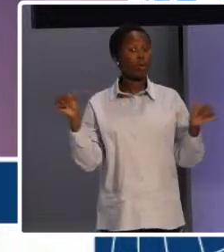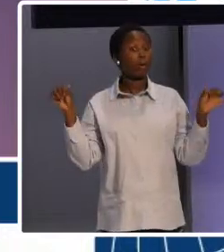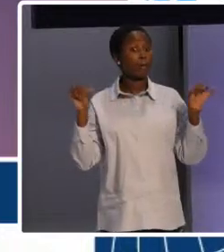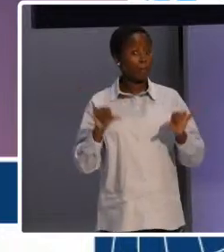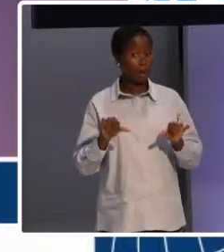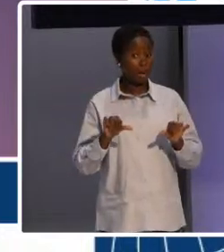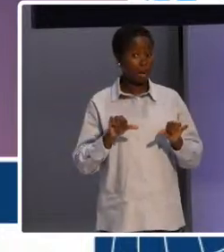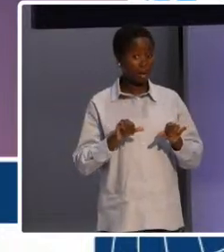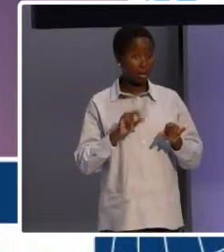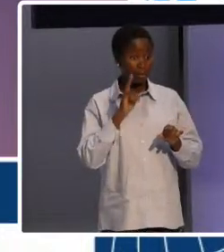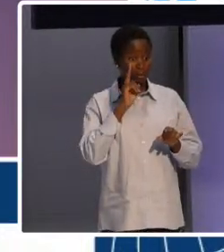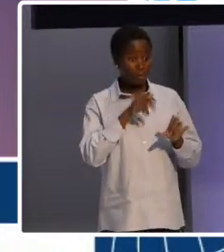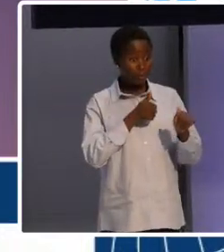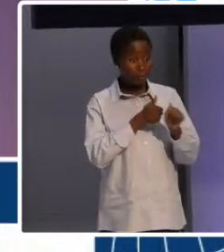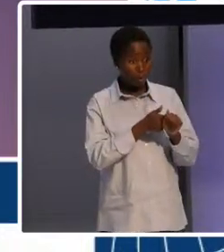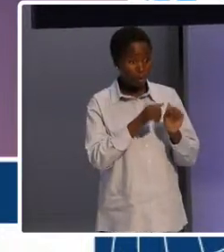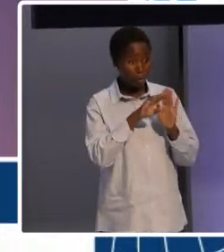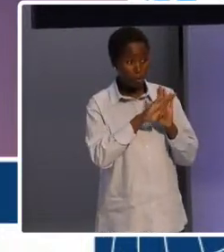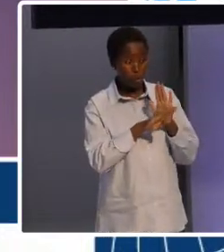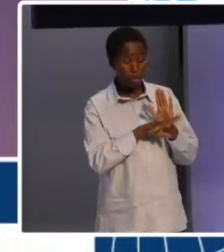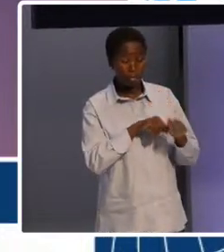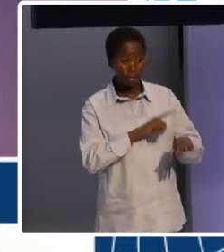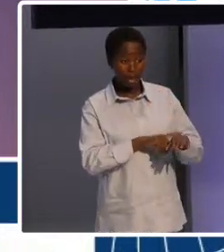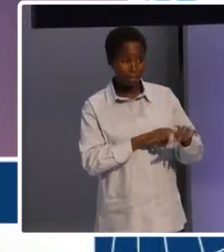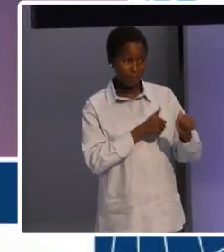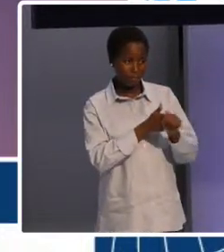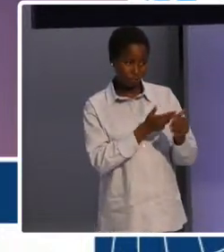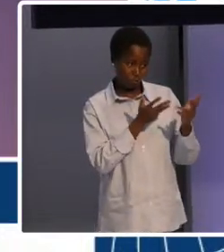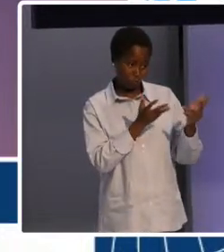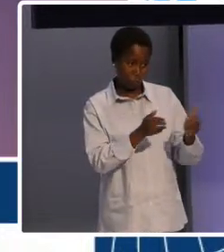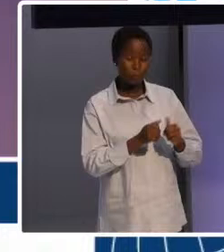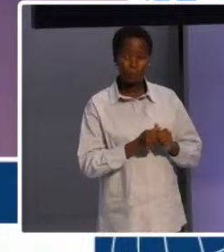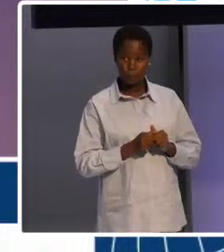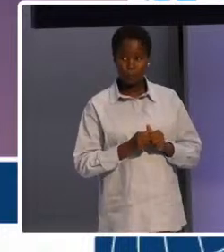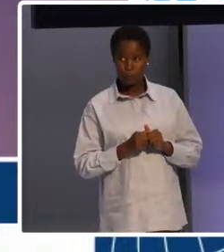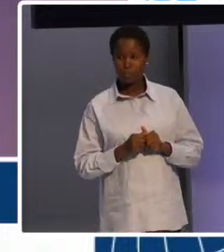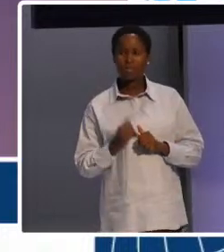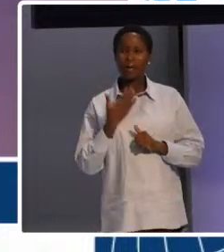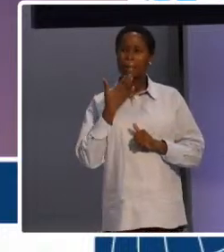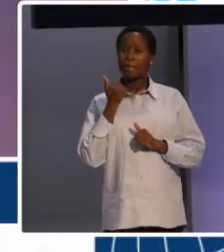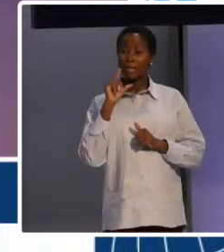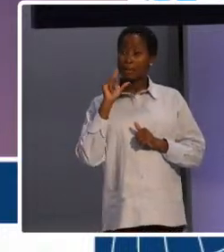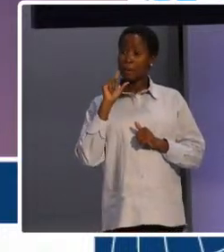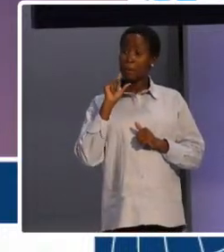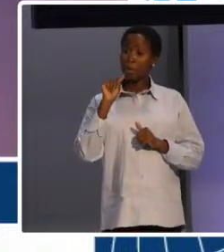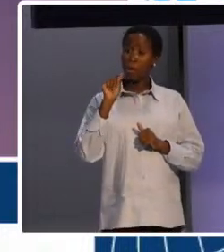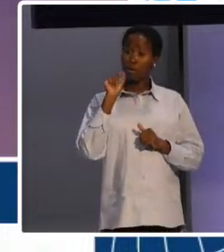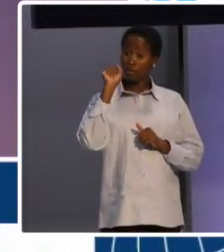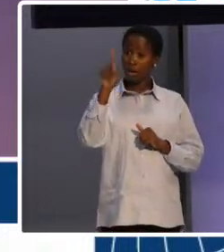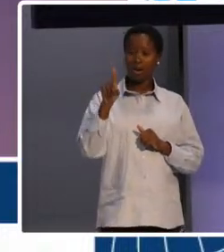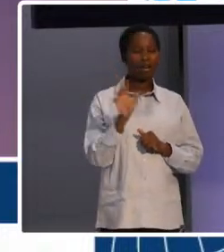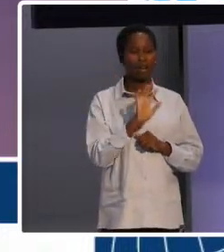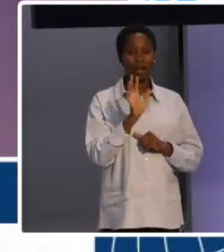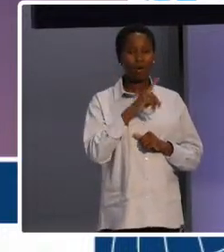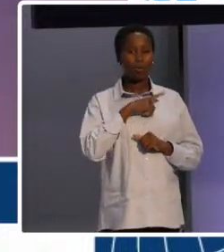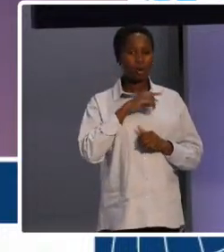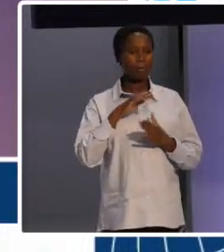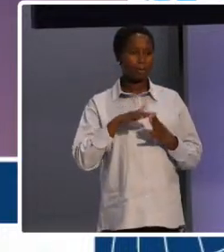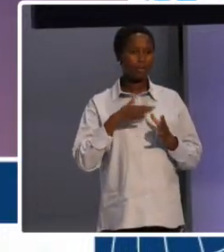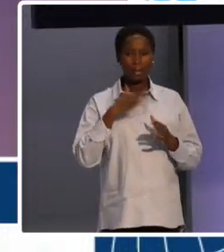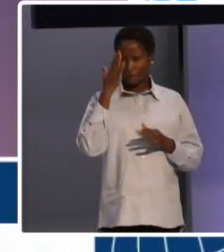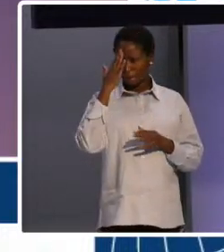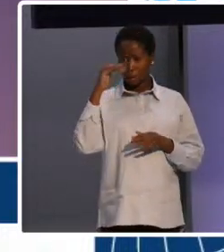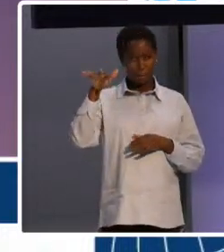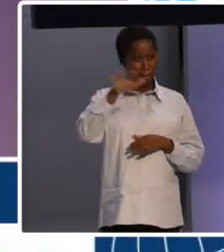time that is indicated on the program. Please don't stray very far. I know that it's a very big